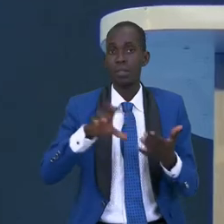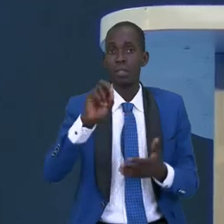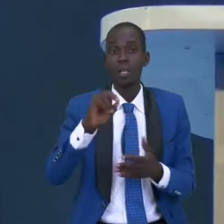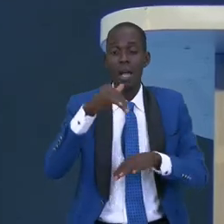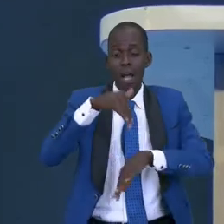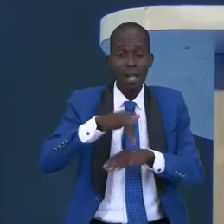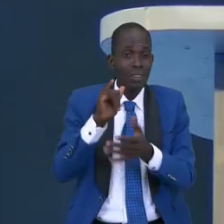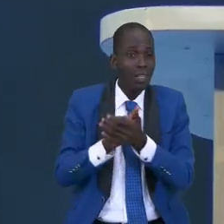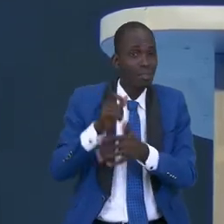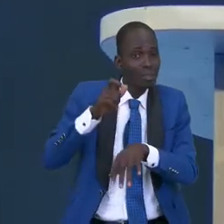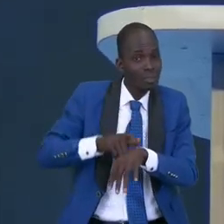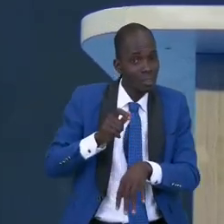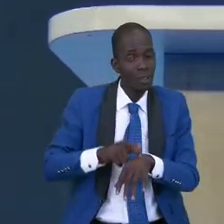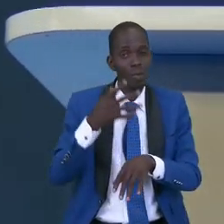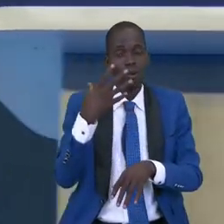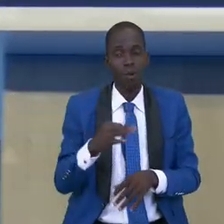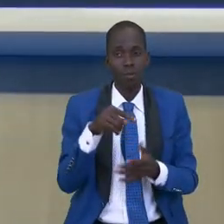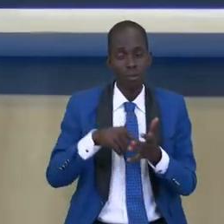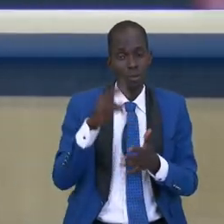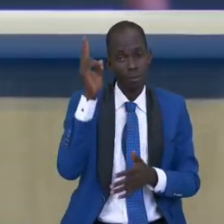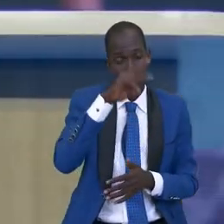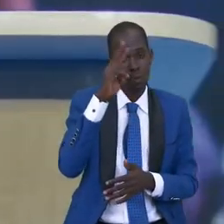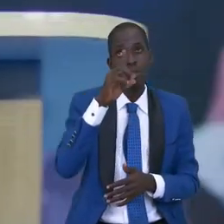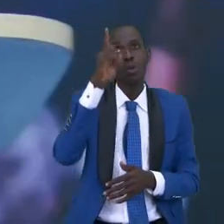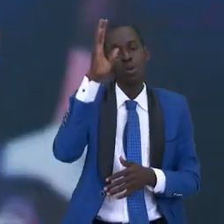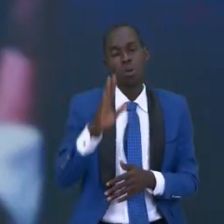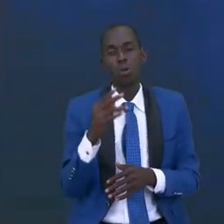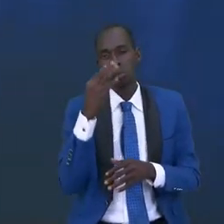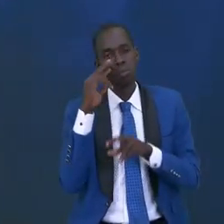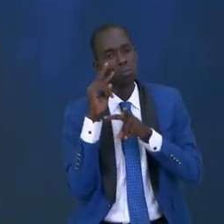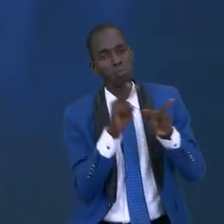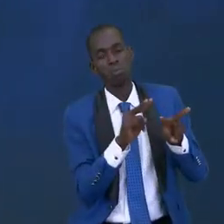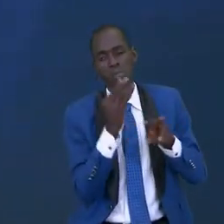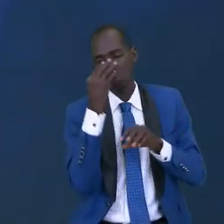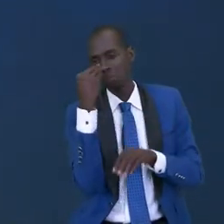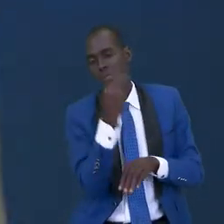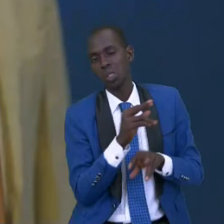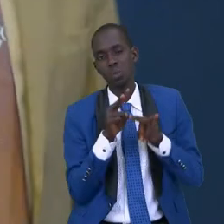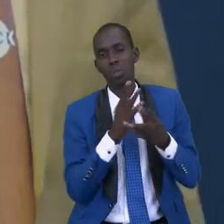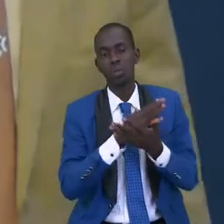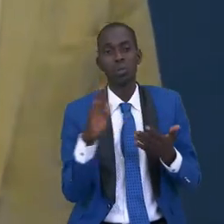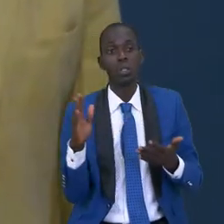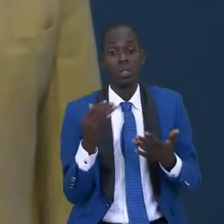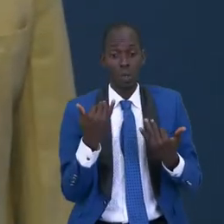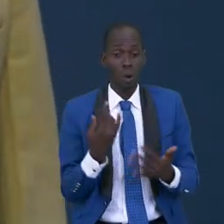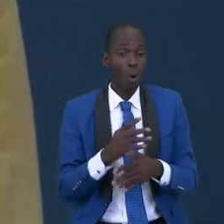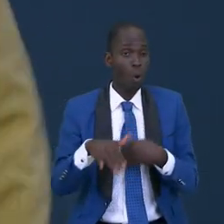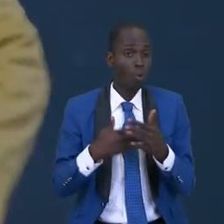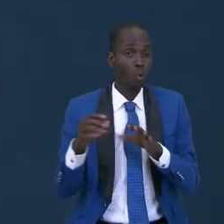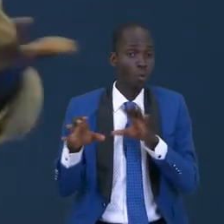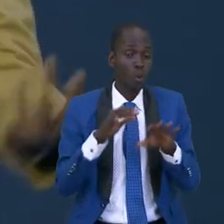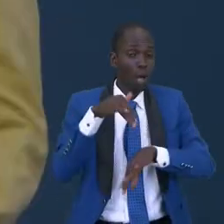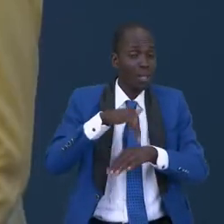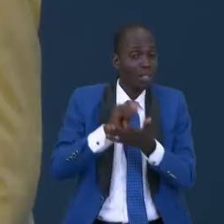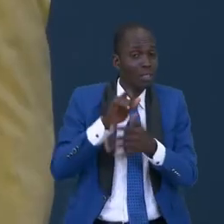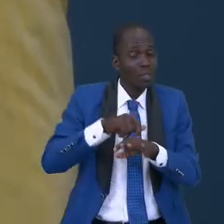God winked at. Everything you've done, you didn't know the cost of what you are doing. You